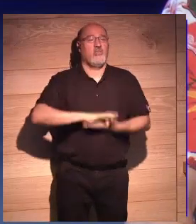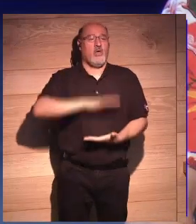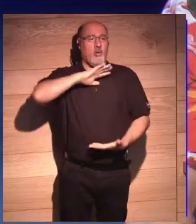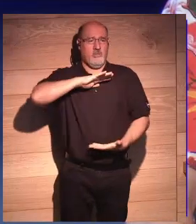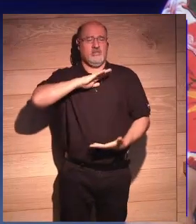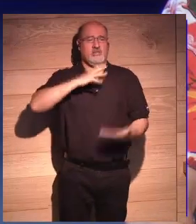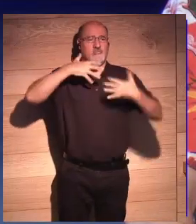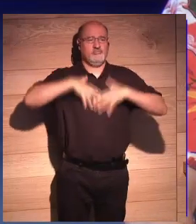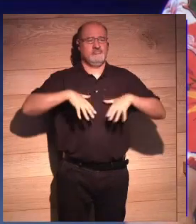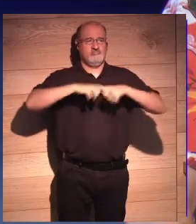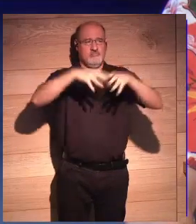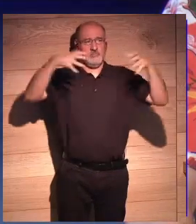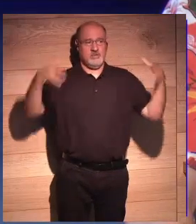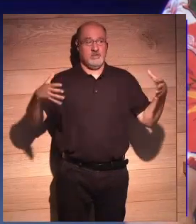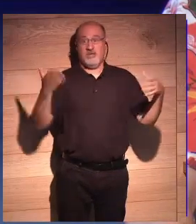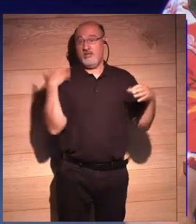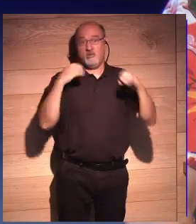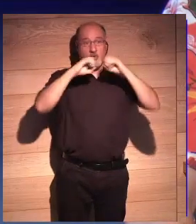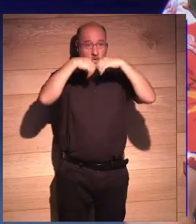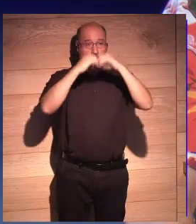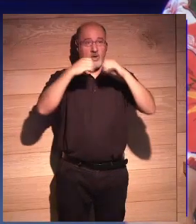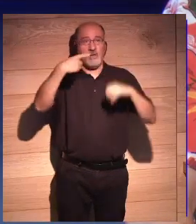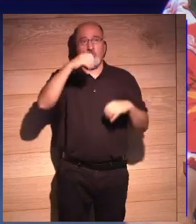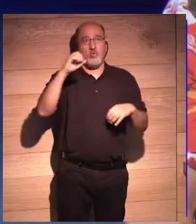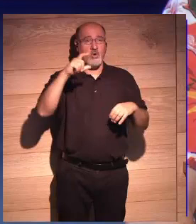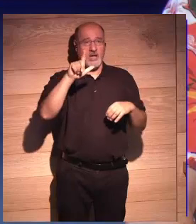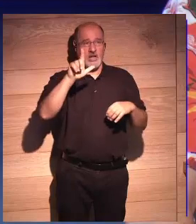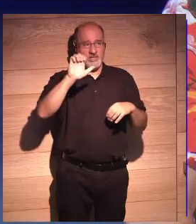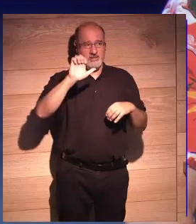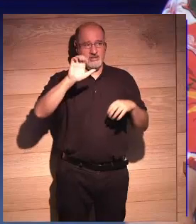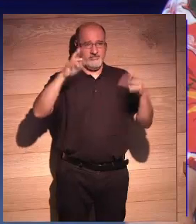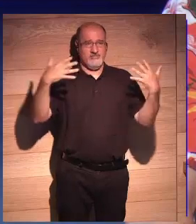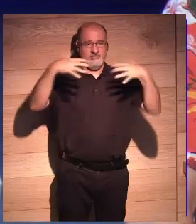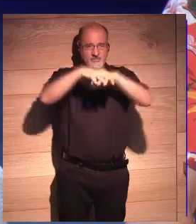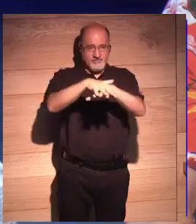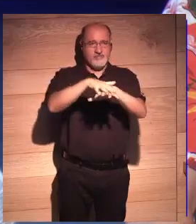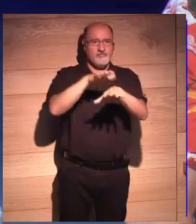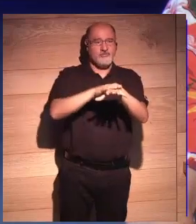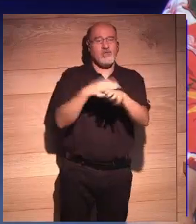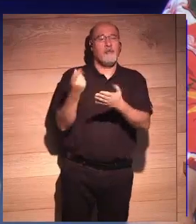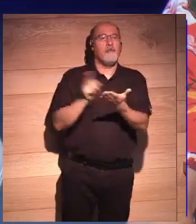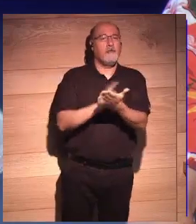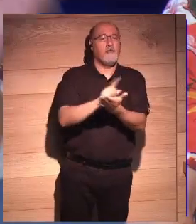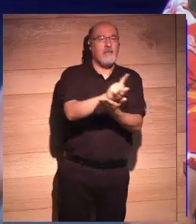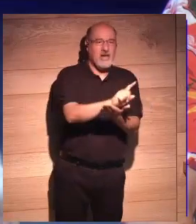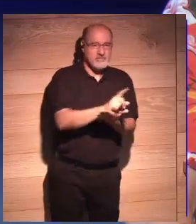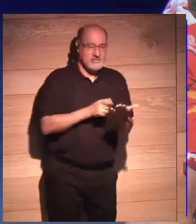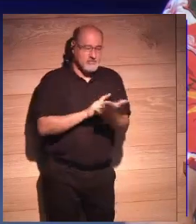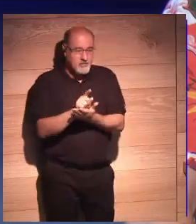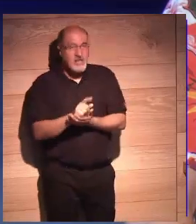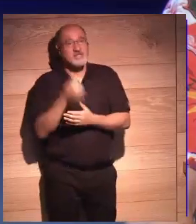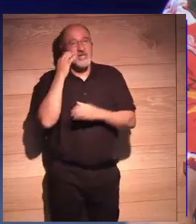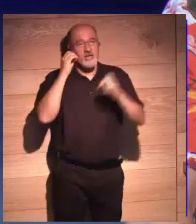reality is exactly the same. We have seen what Google announced recently about the integration of Google Maps